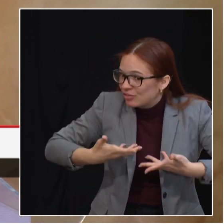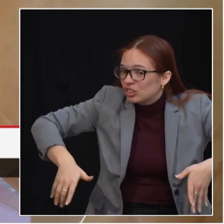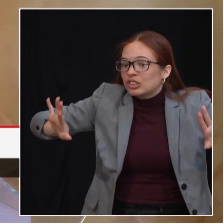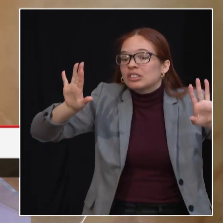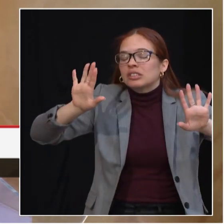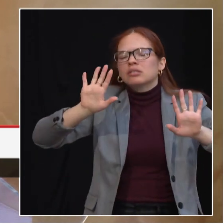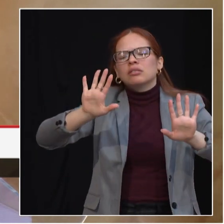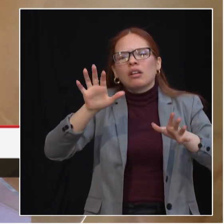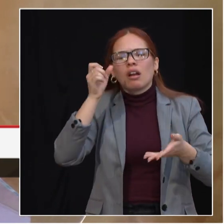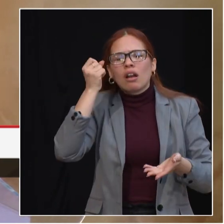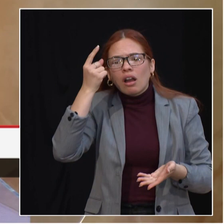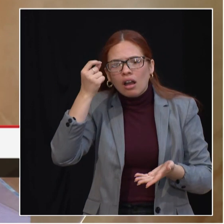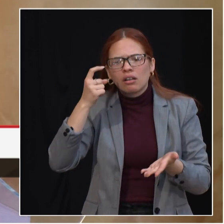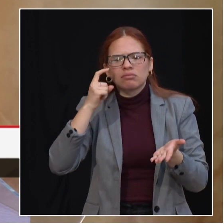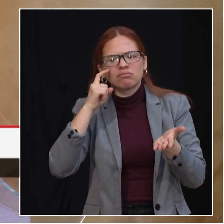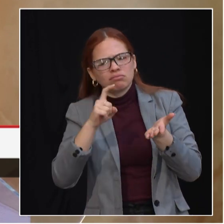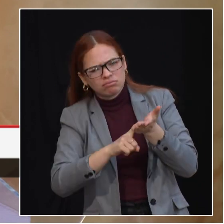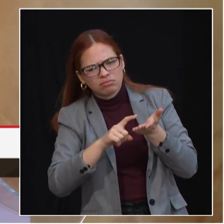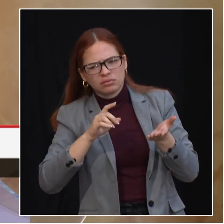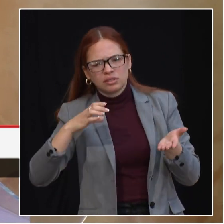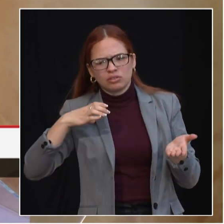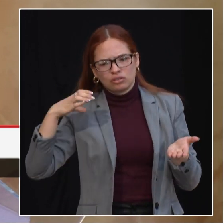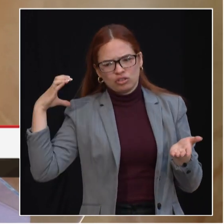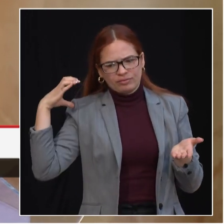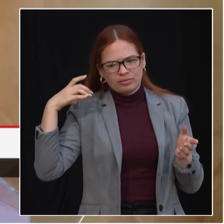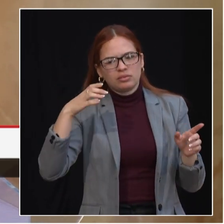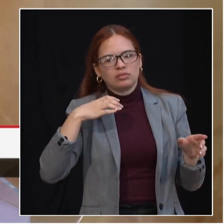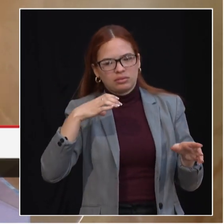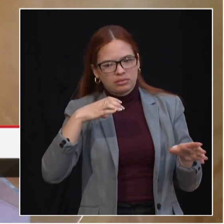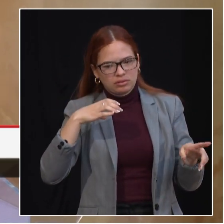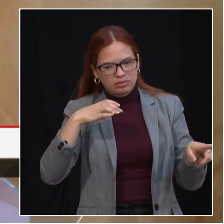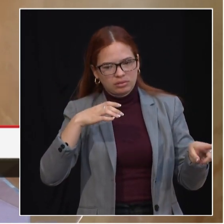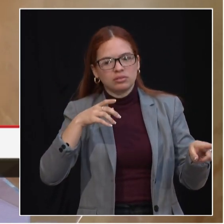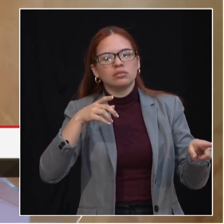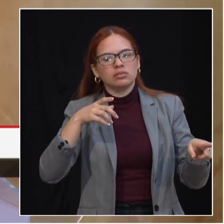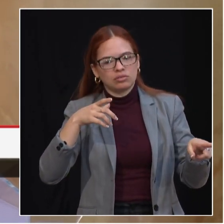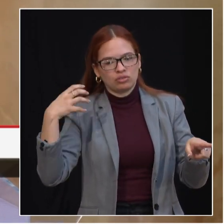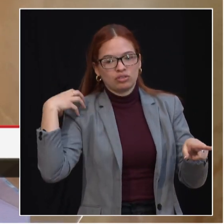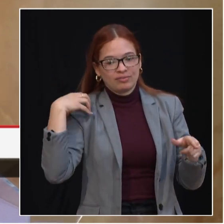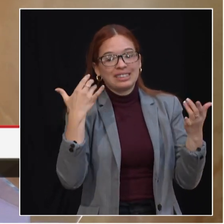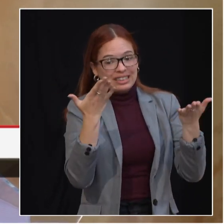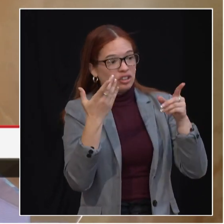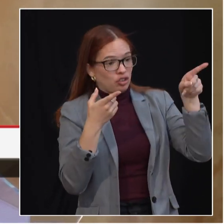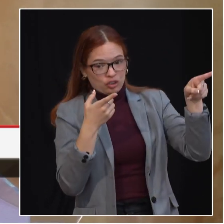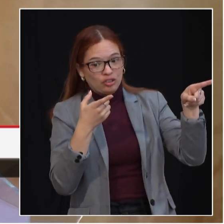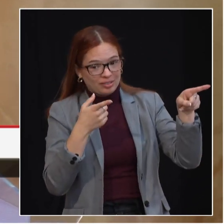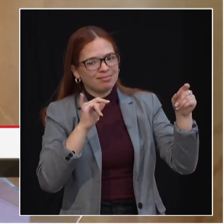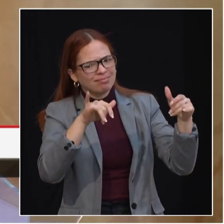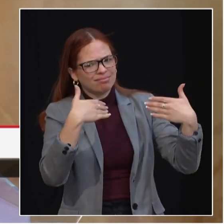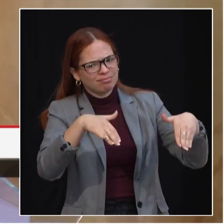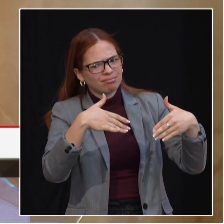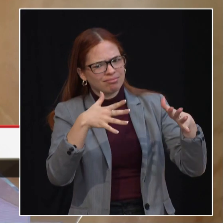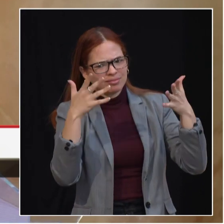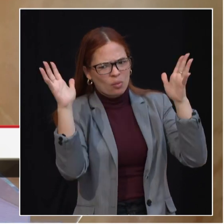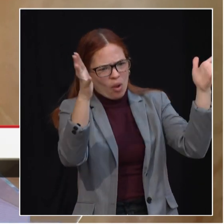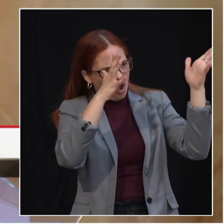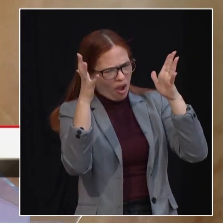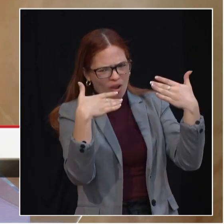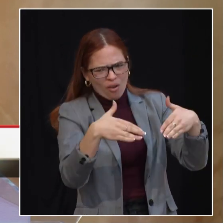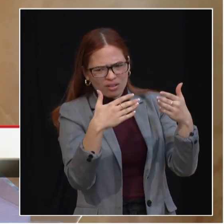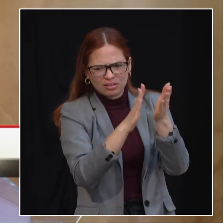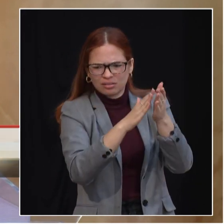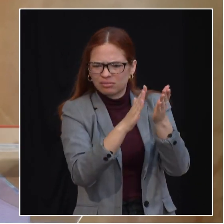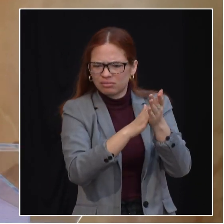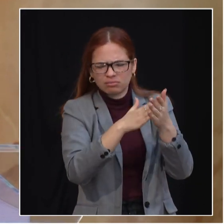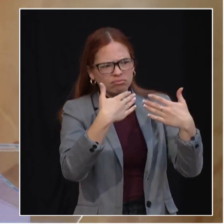chair of our board, Ray Skinner, who is here. And thank you. Yes, he needs a lot of applause because he does an amazing job in